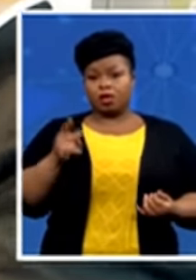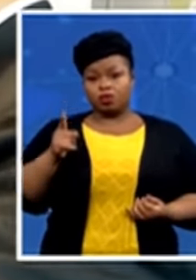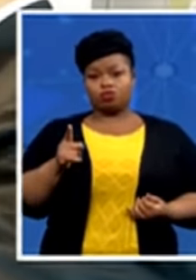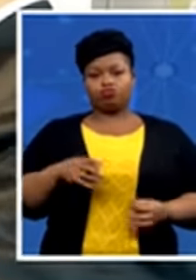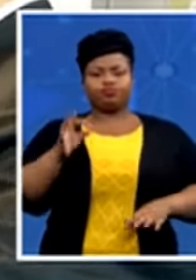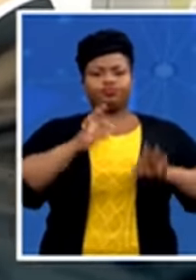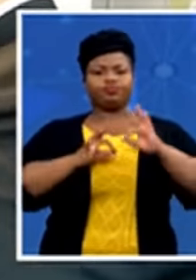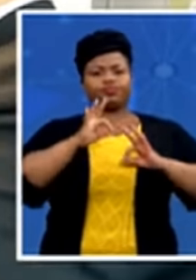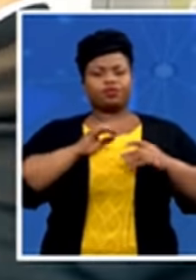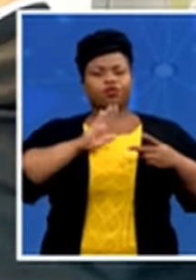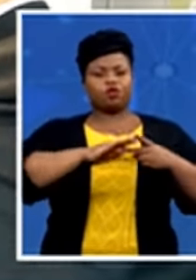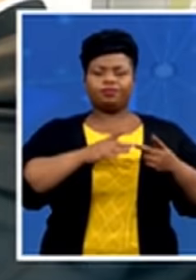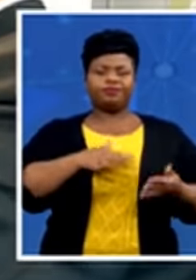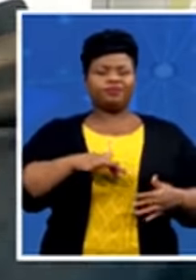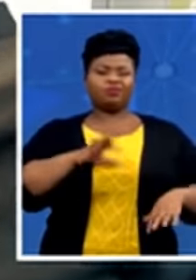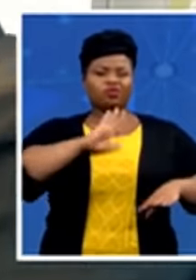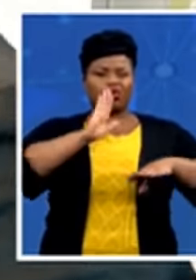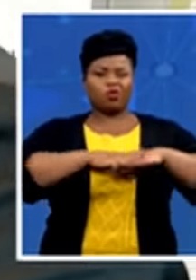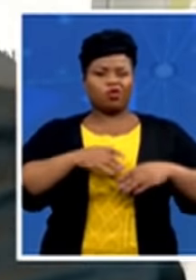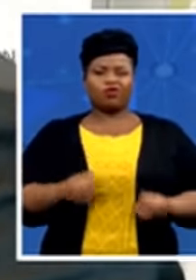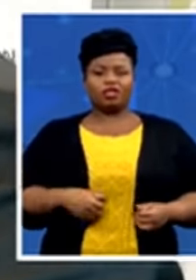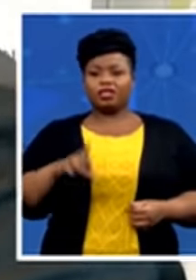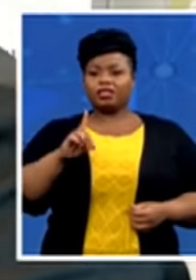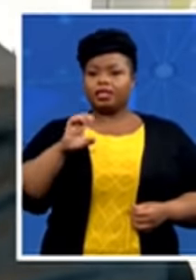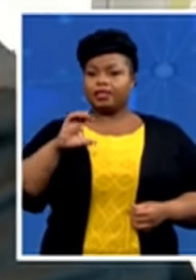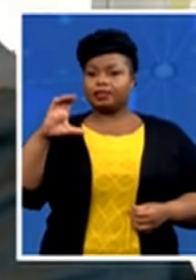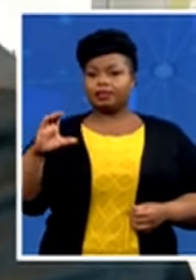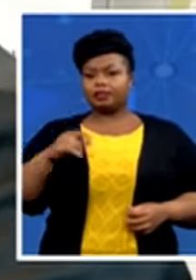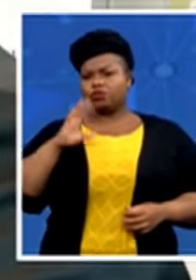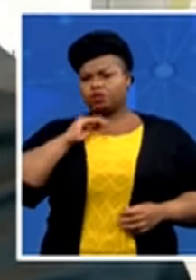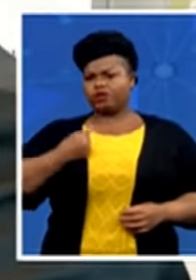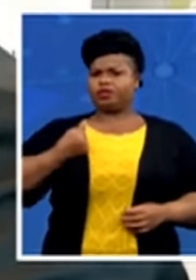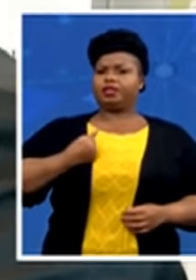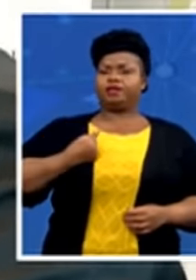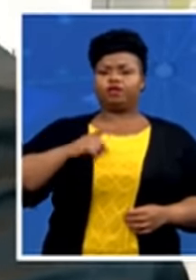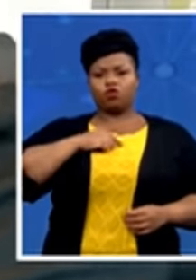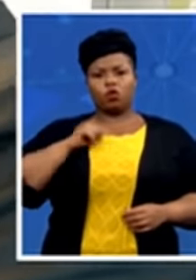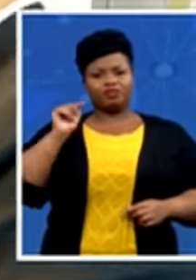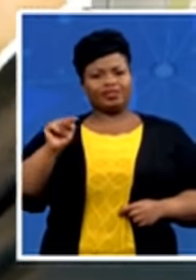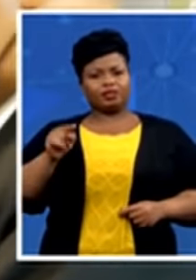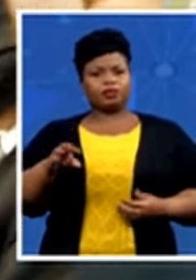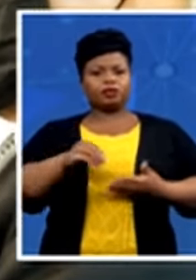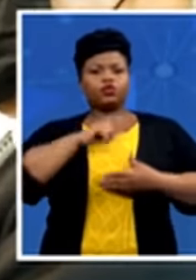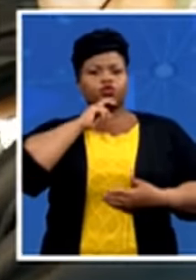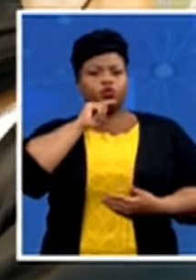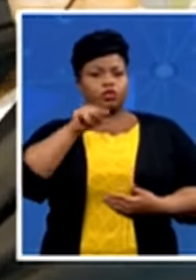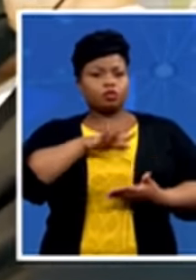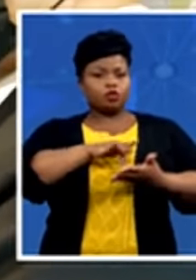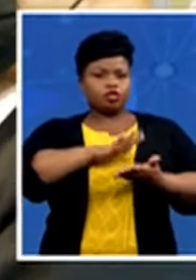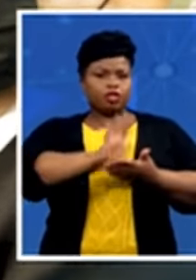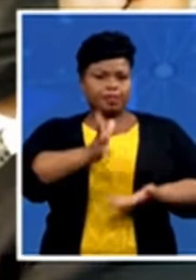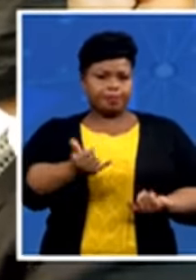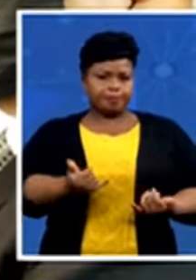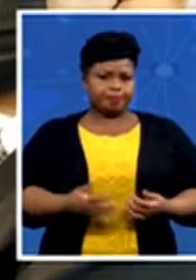that the DLC itself is releasing the slots. Can I just say, so